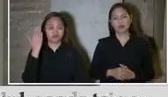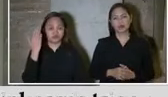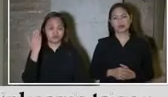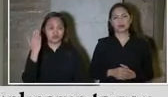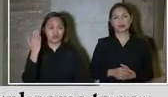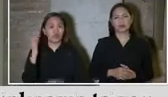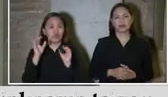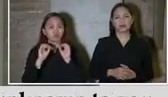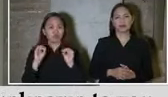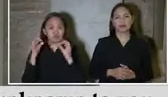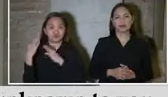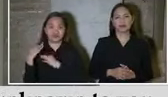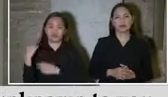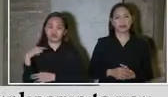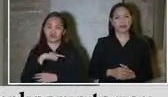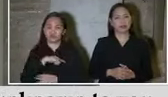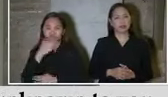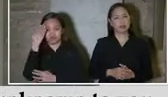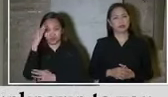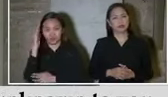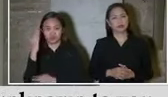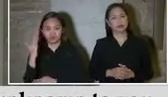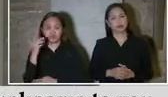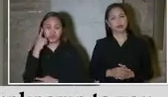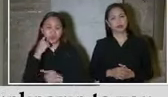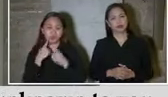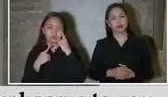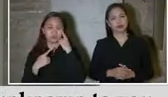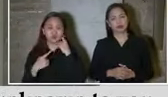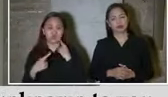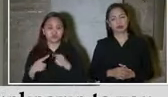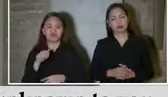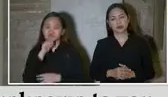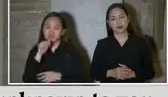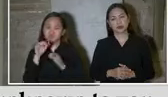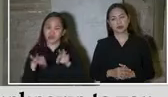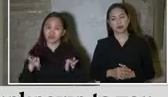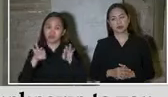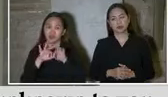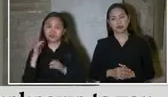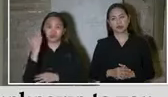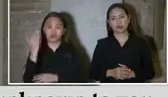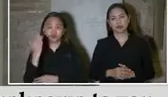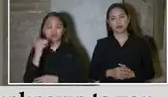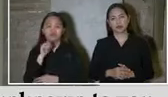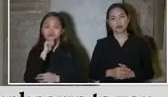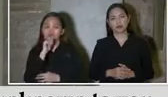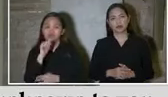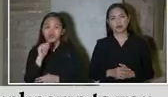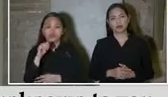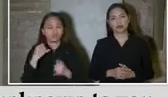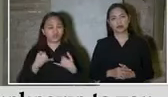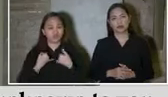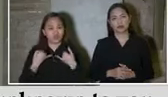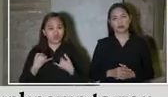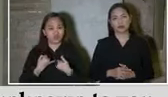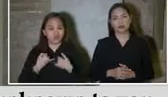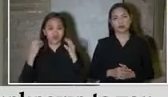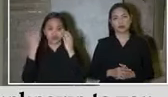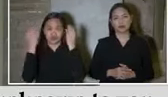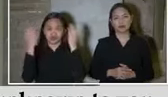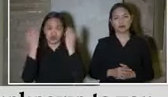is unknown to you. No tear we shed is unimportant to you. No joy we celebrate is alien to